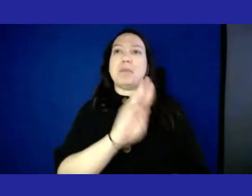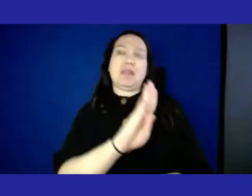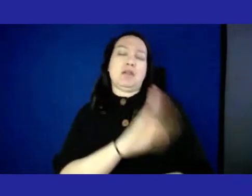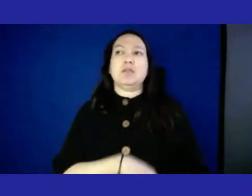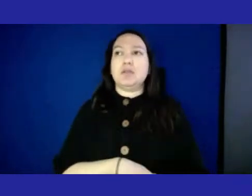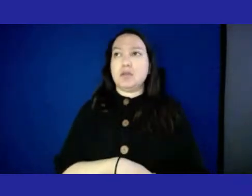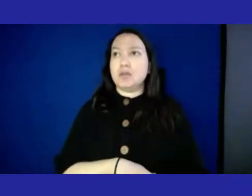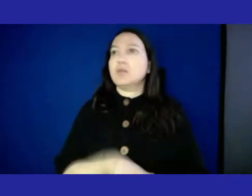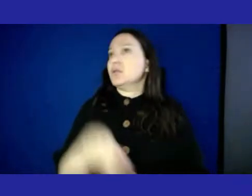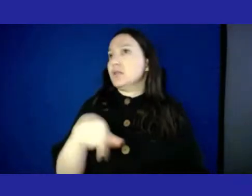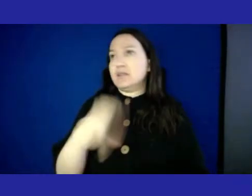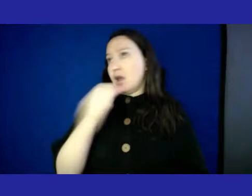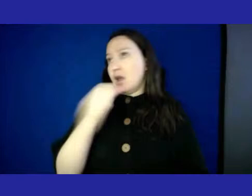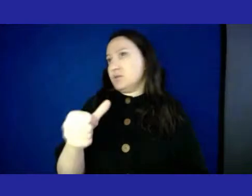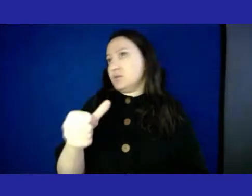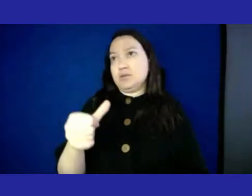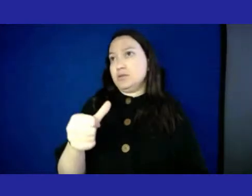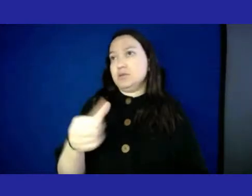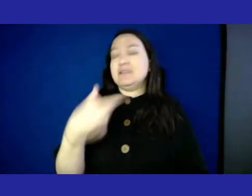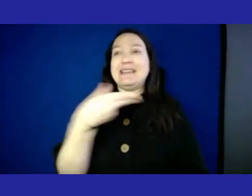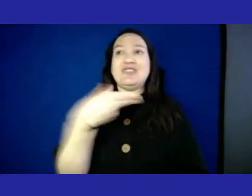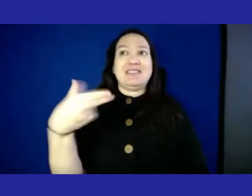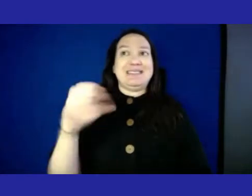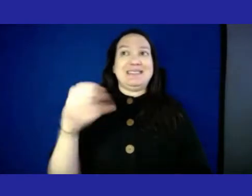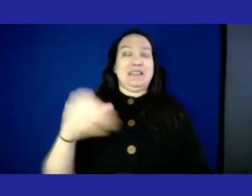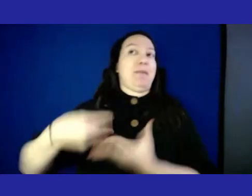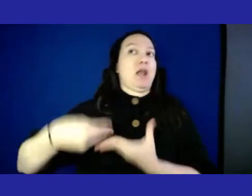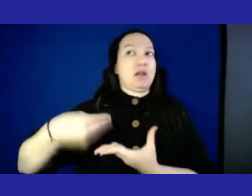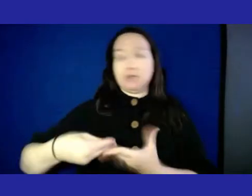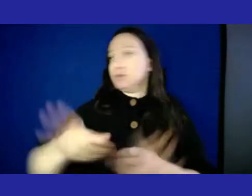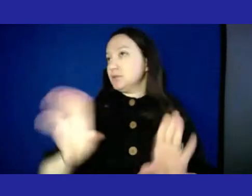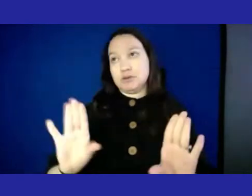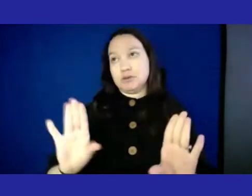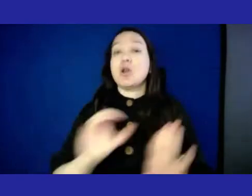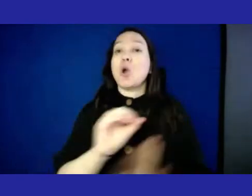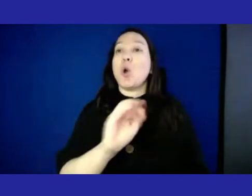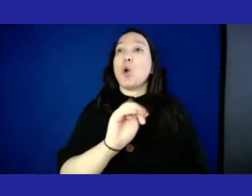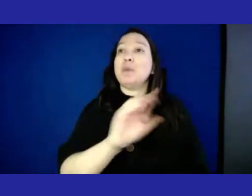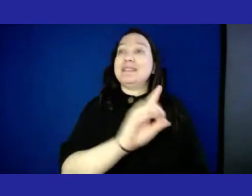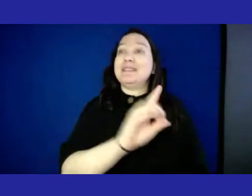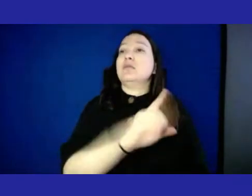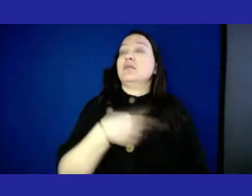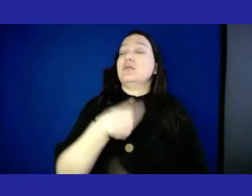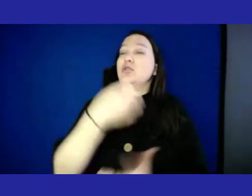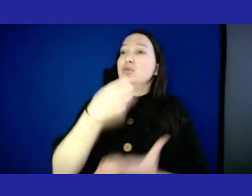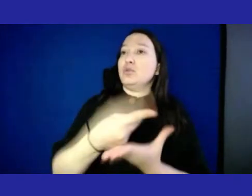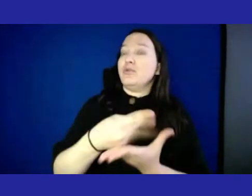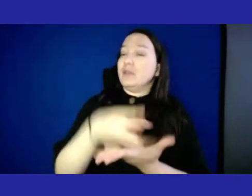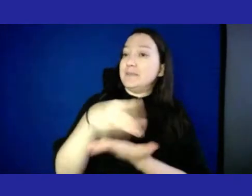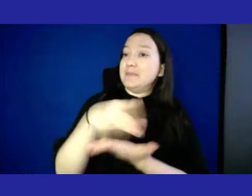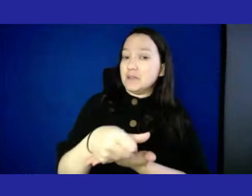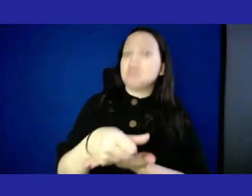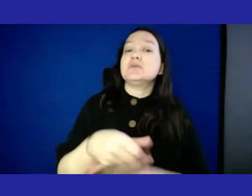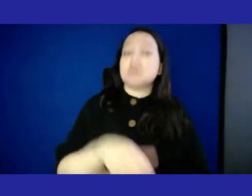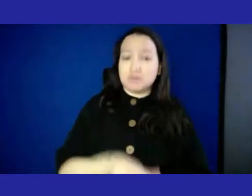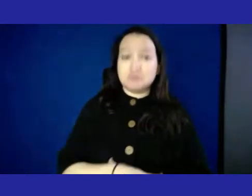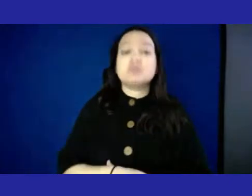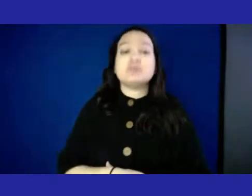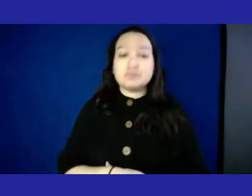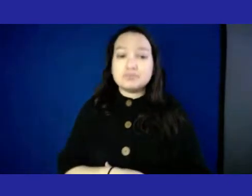this is not health and hospital dollars. And OMB has approved our spending these dollars. That's